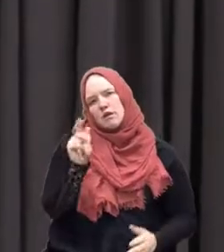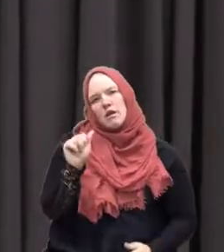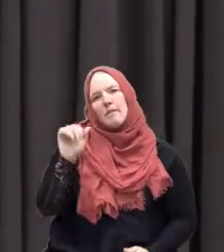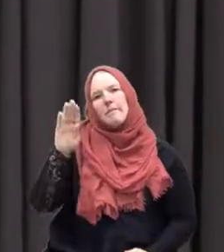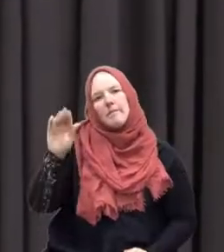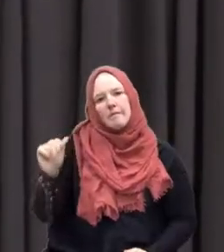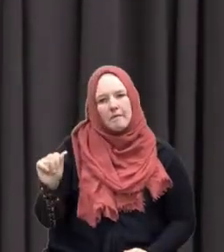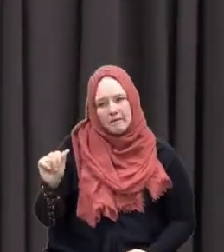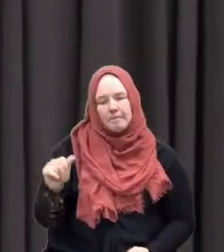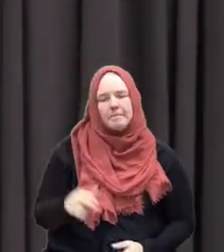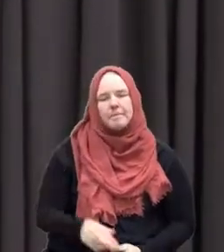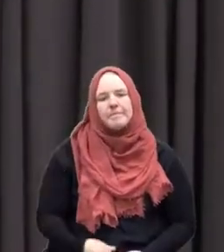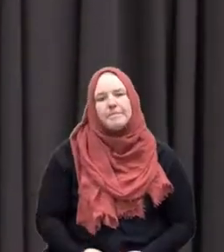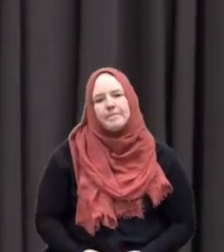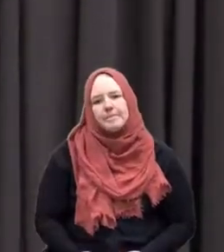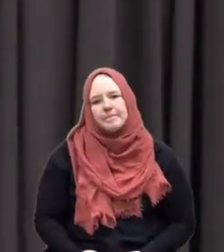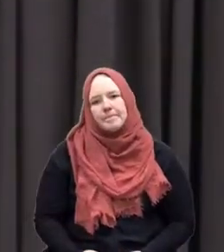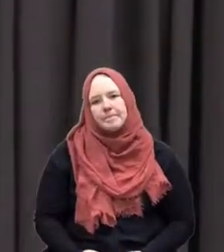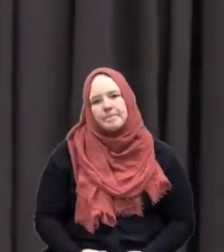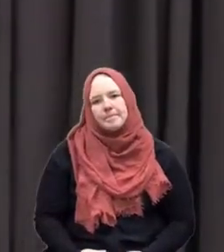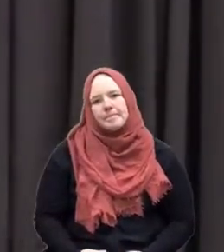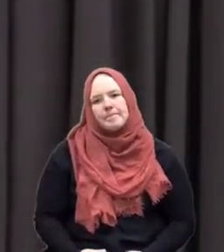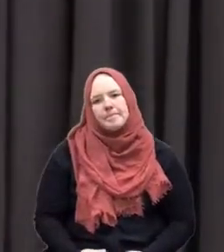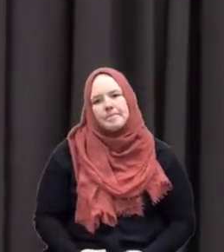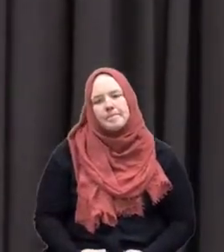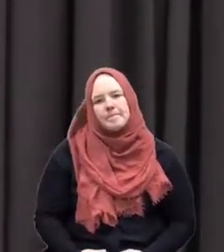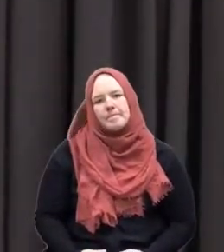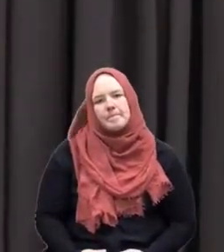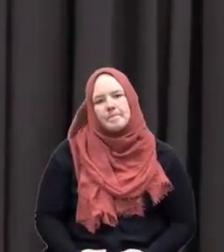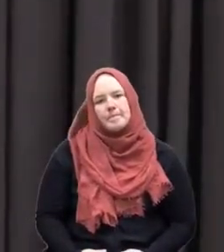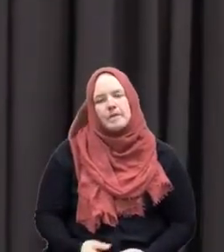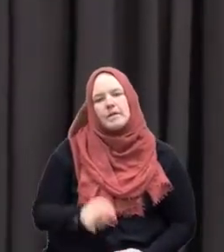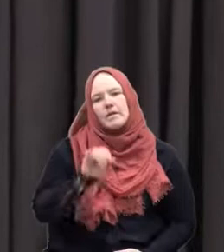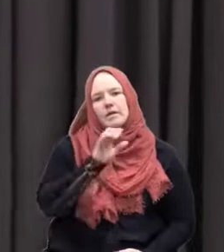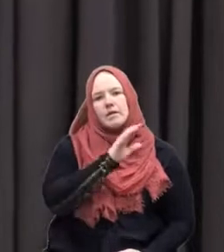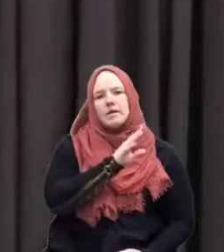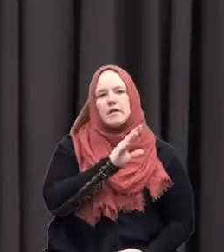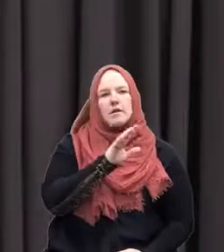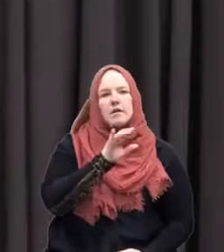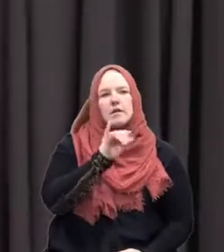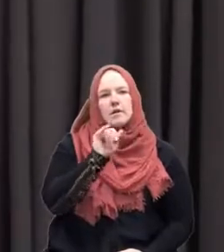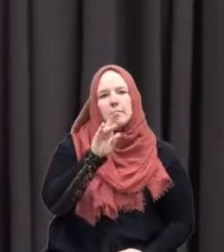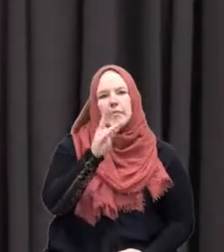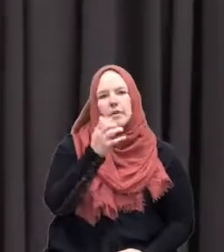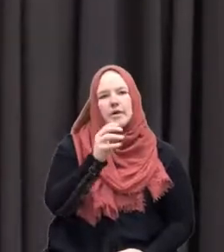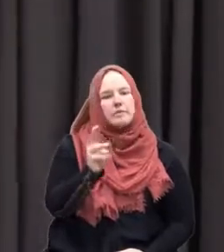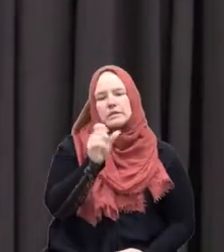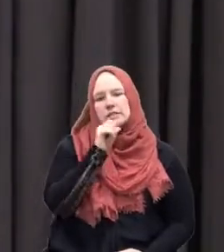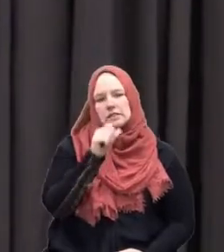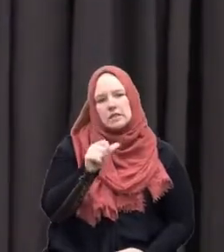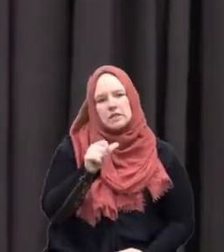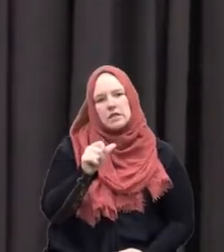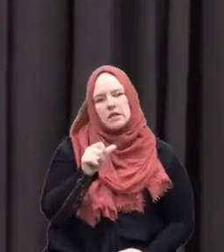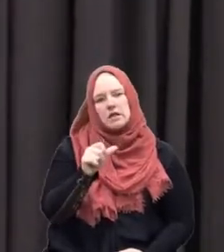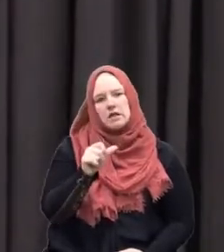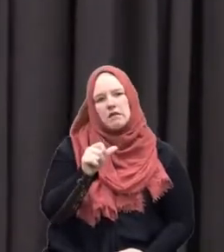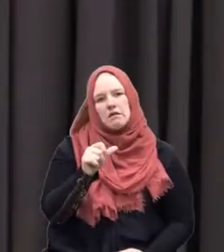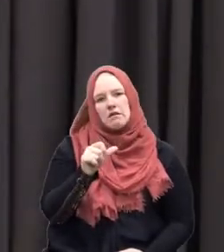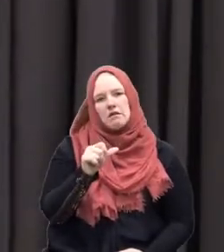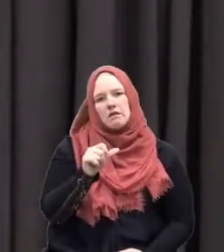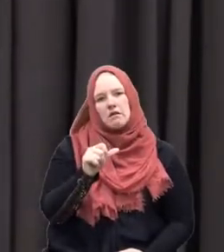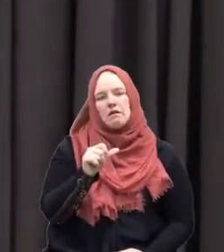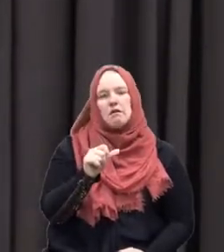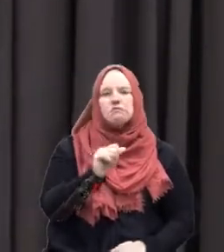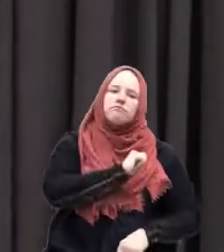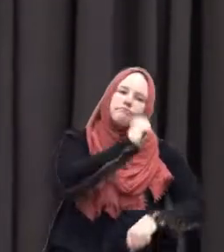we know the story. So the deen of Ibrahim was not settled in the green